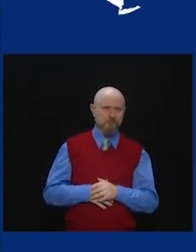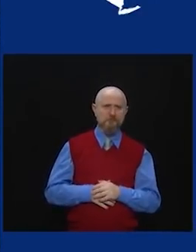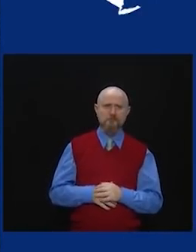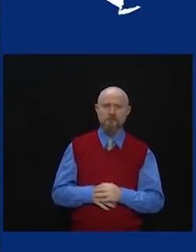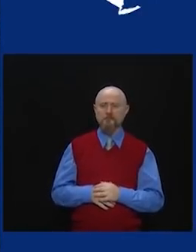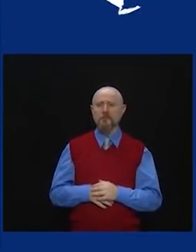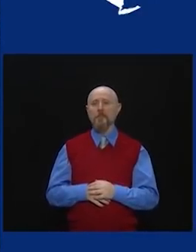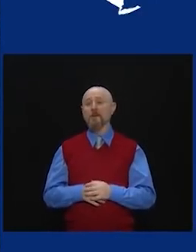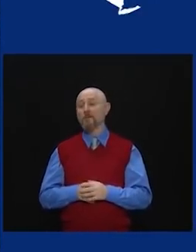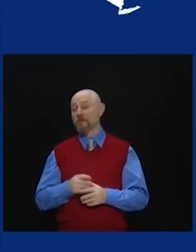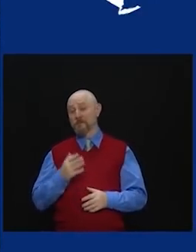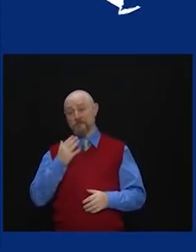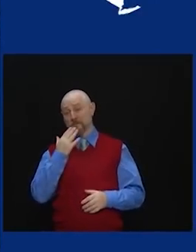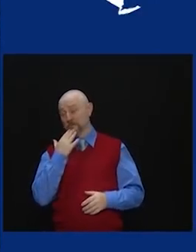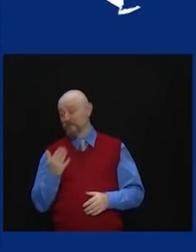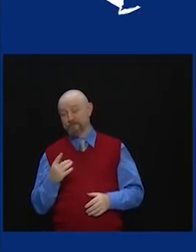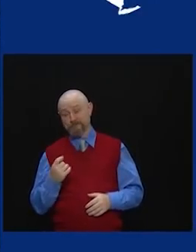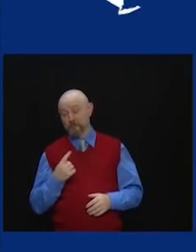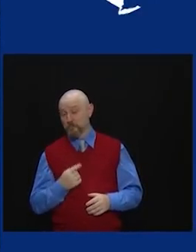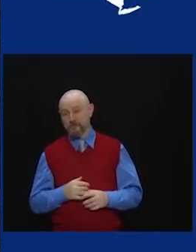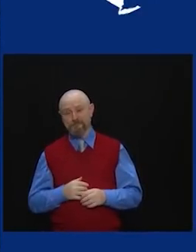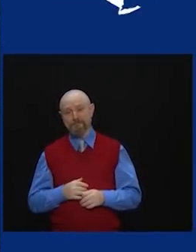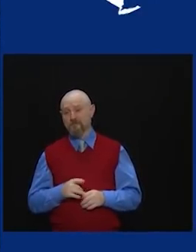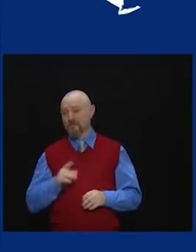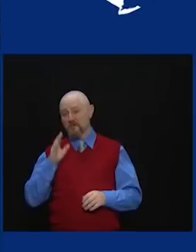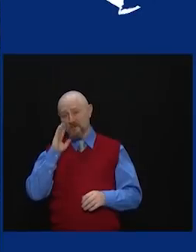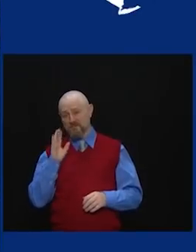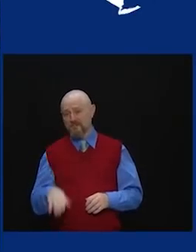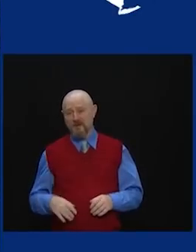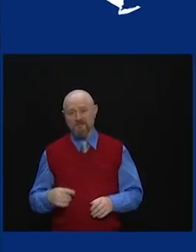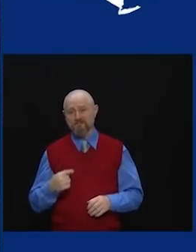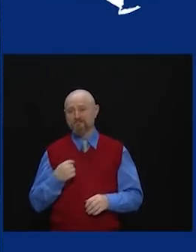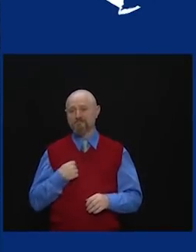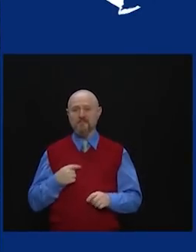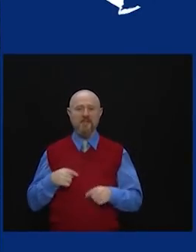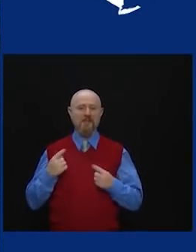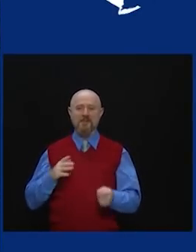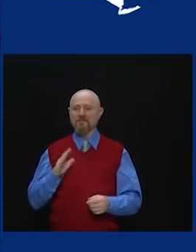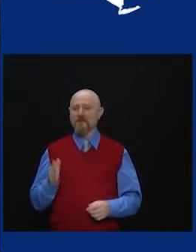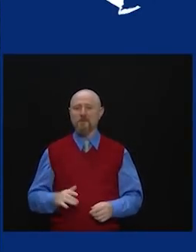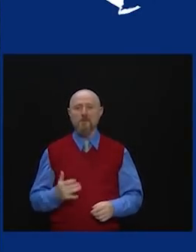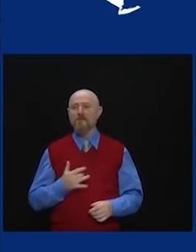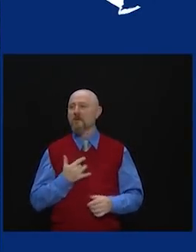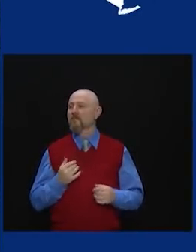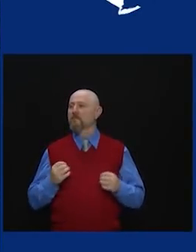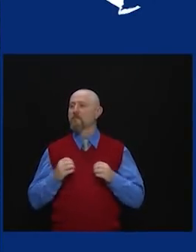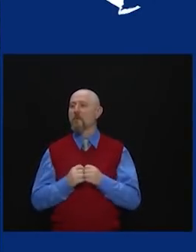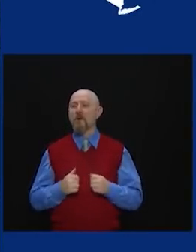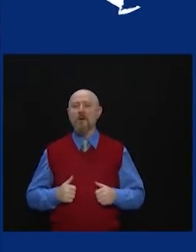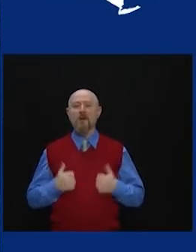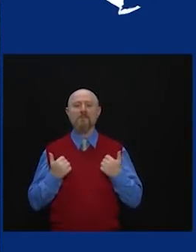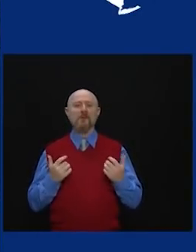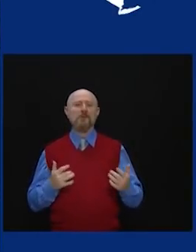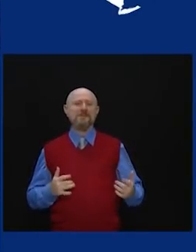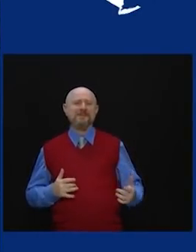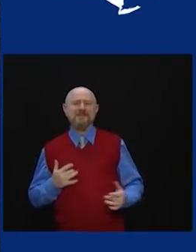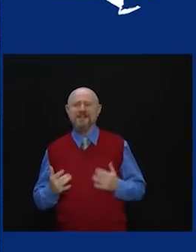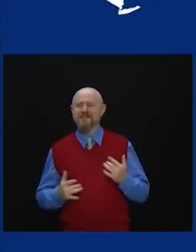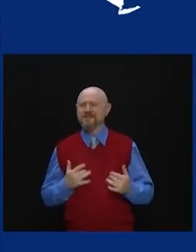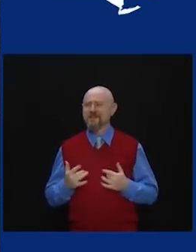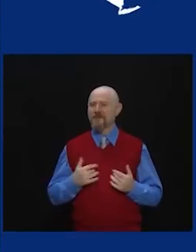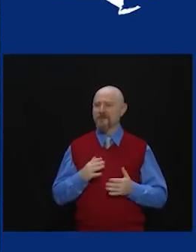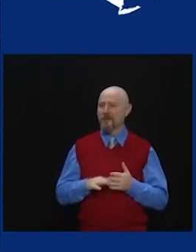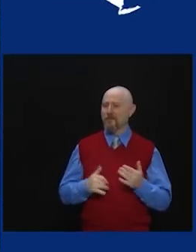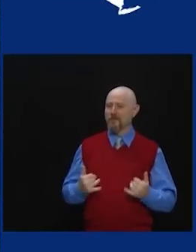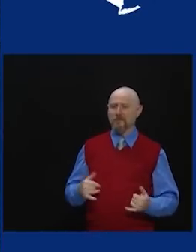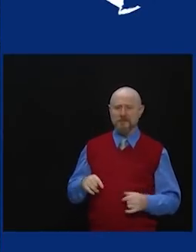you, I've never felt more alive and energized than I do in this moment. This responsibility, and it is a heavy